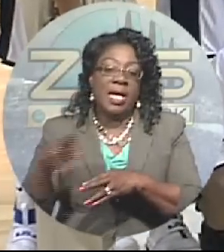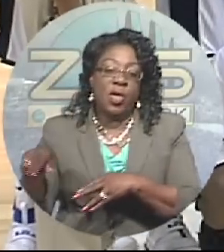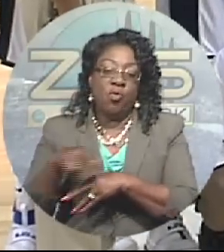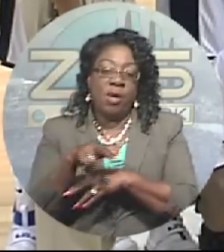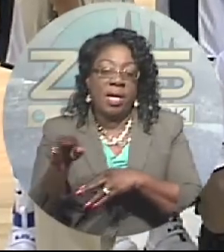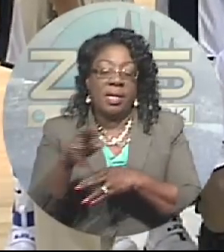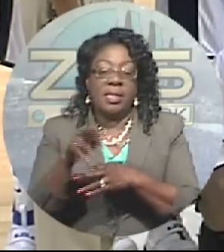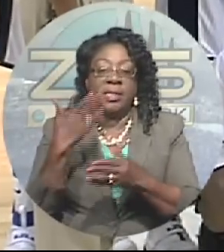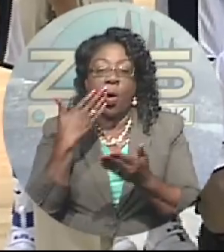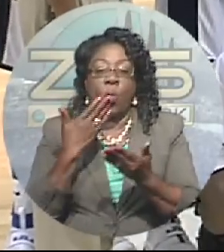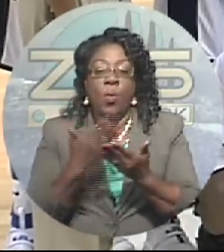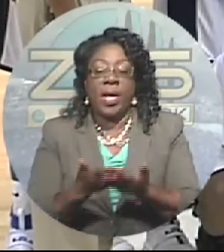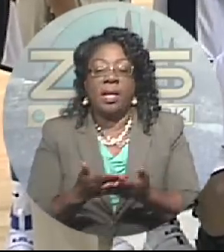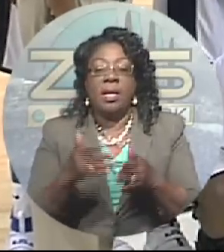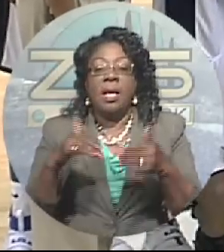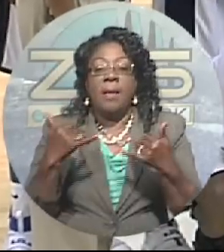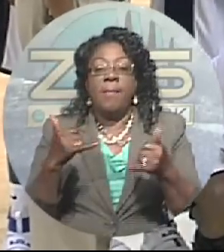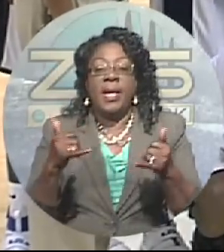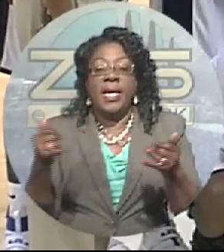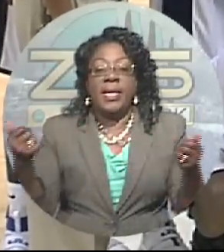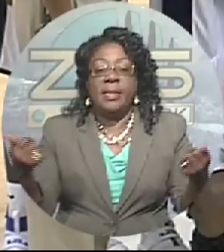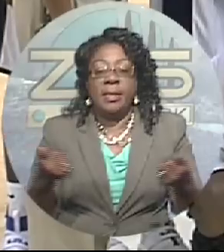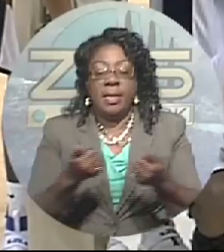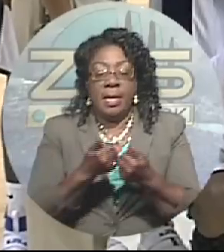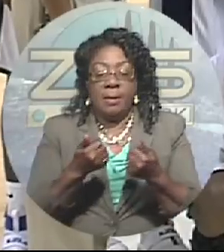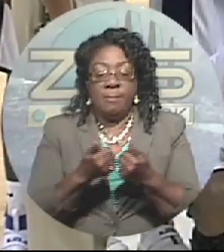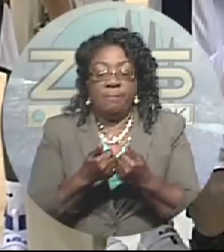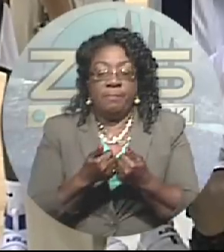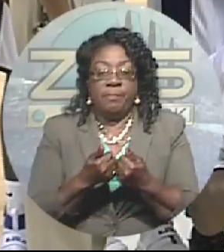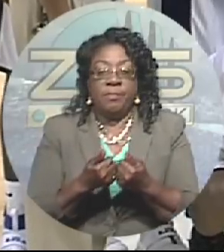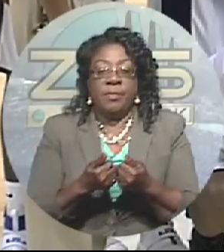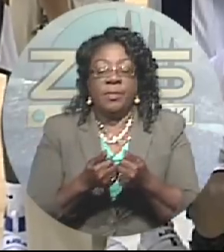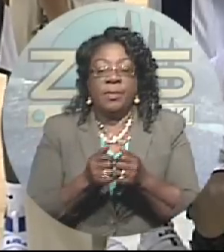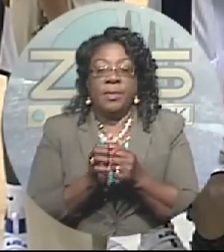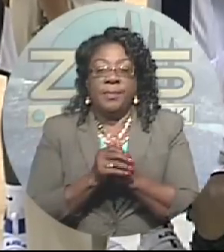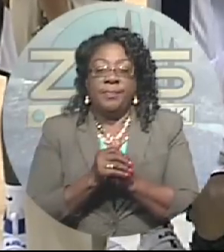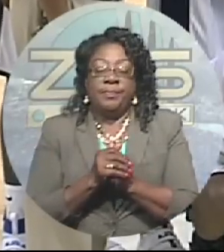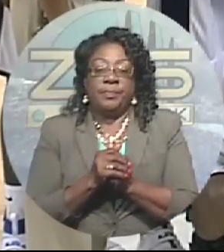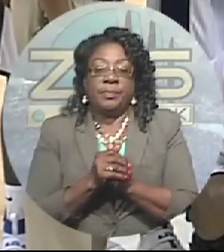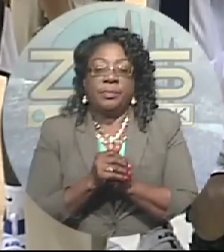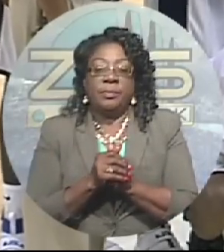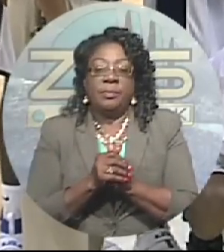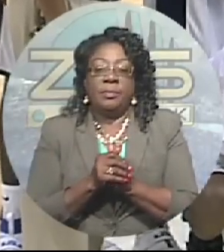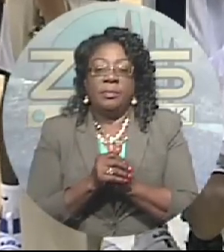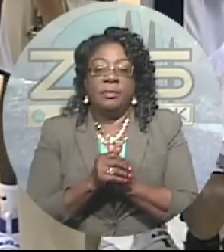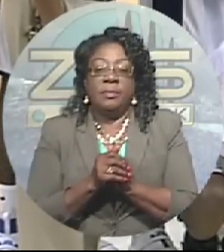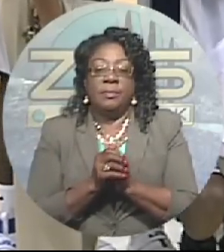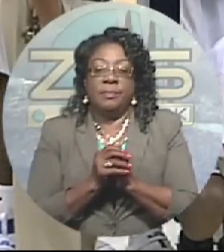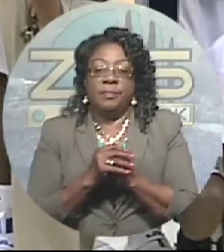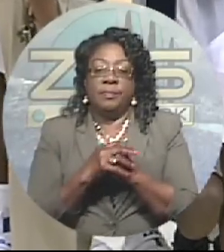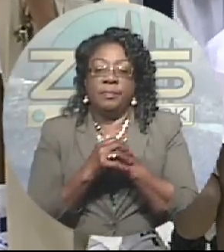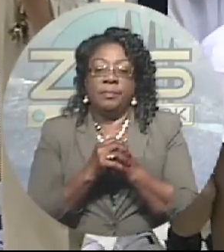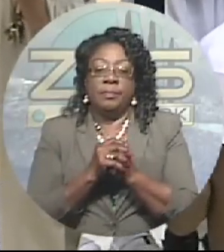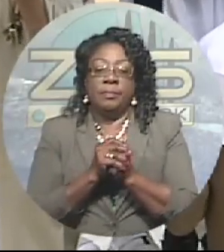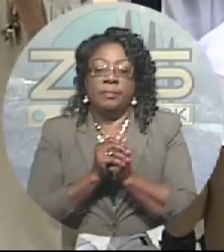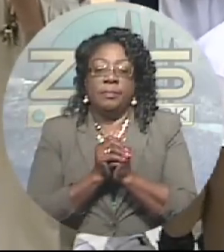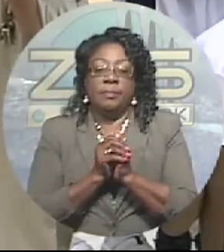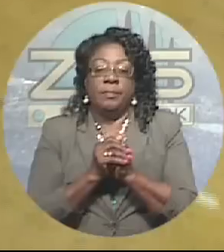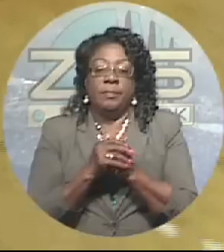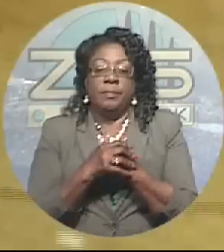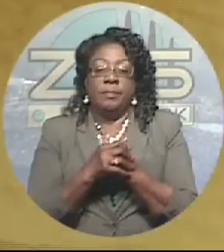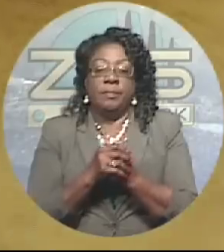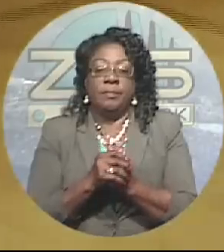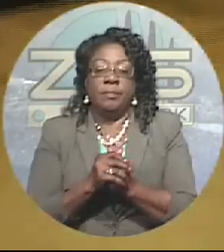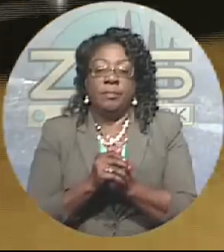the lines. Falcons on top with title number 7. CI still at number 5. For ZNS Total Sports, I'm Charles